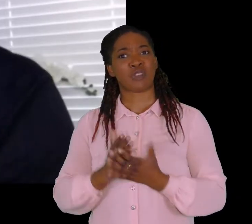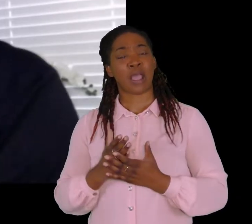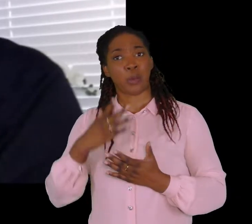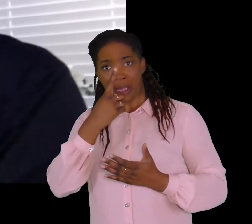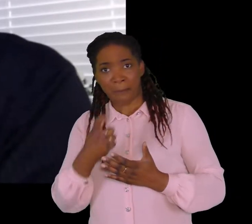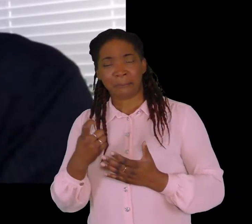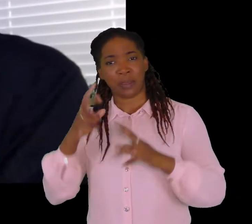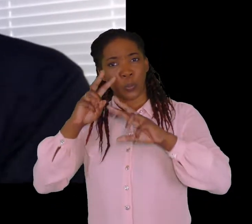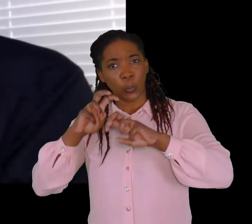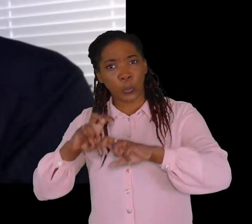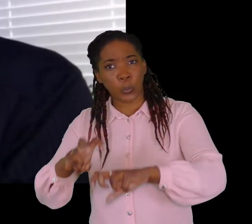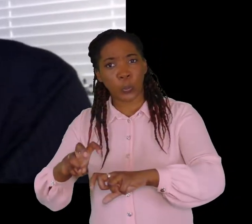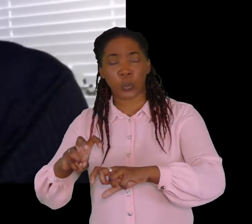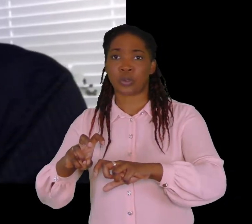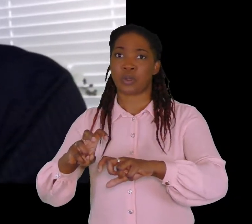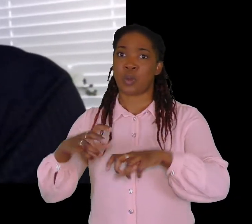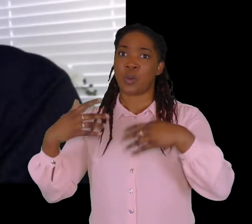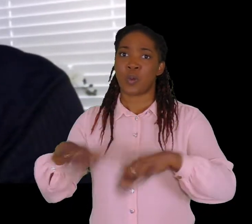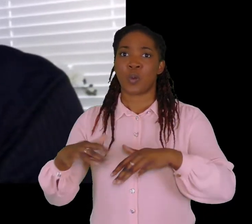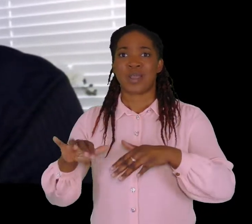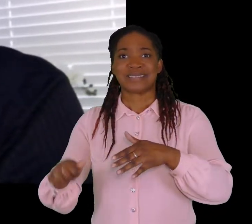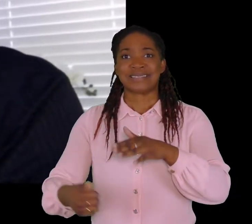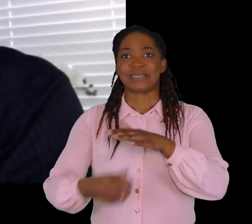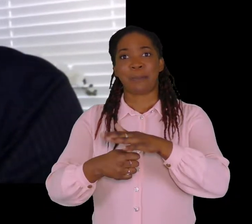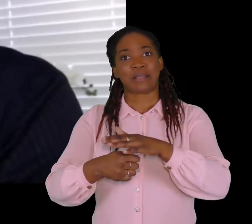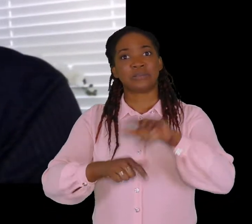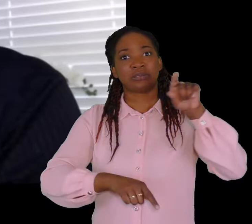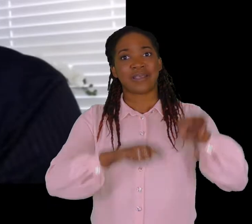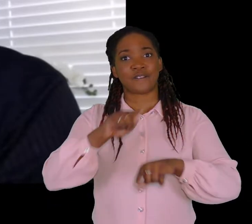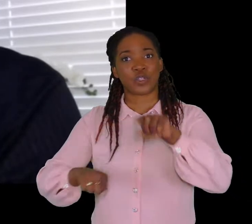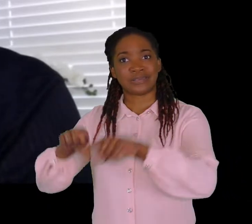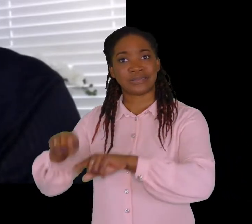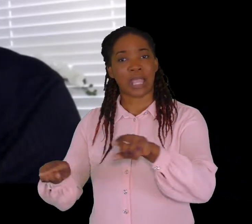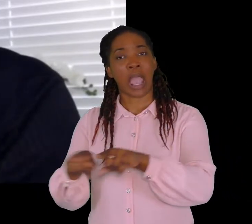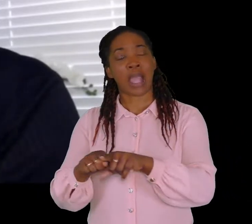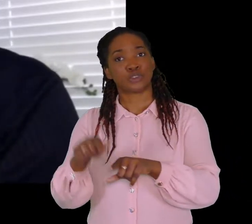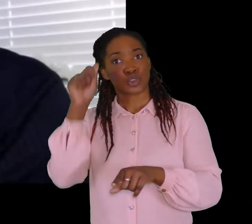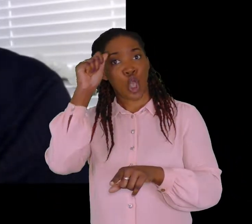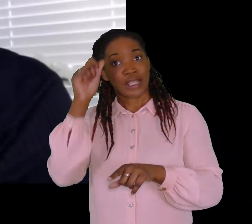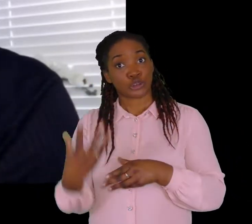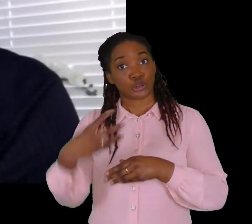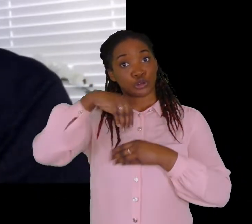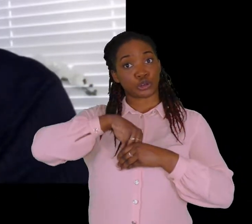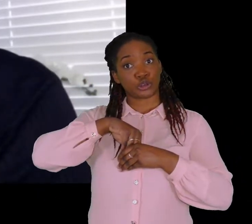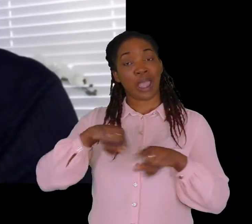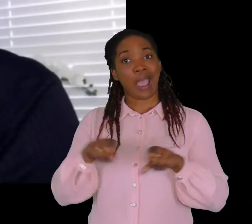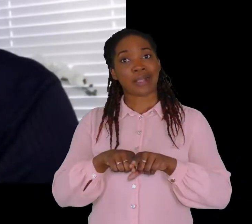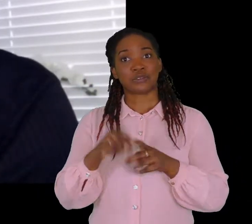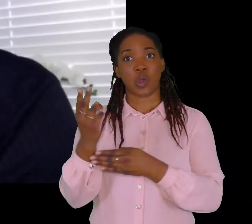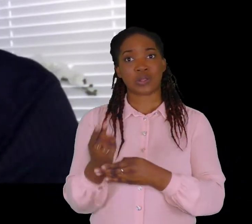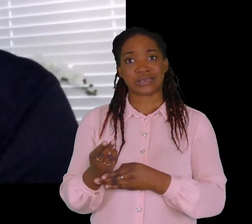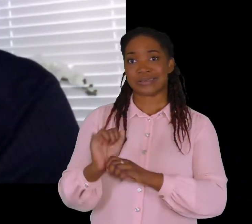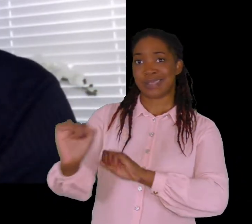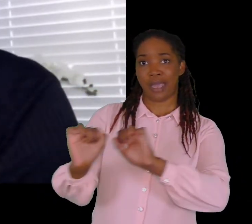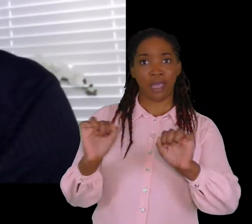be comprehensive about epistemic diversity and embodied knowledge, as well as artists' experiences in